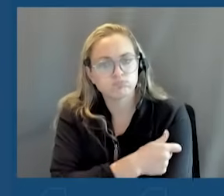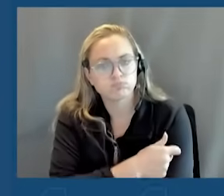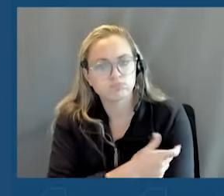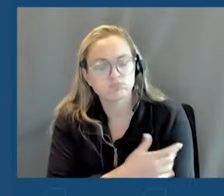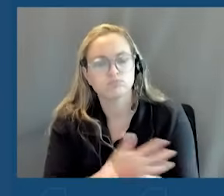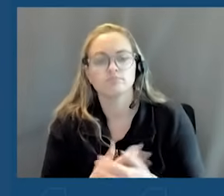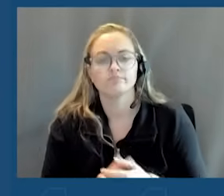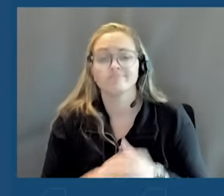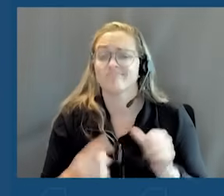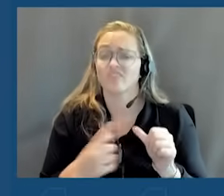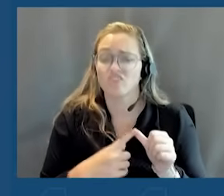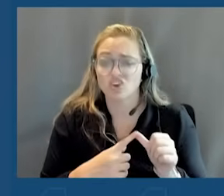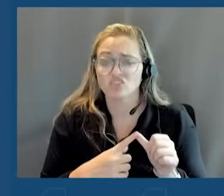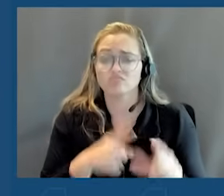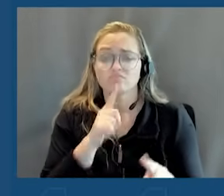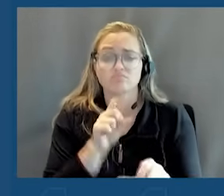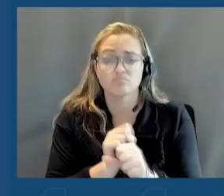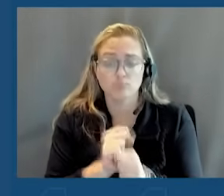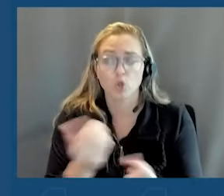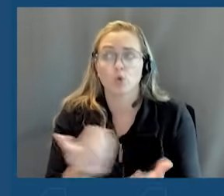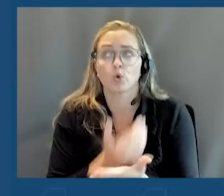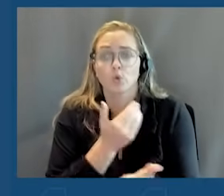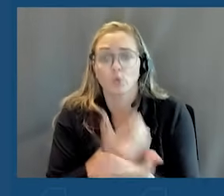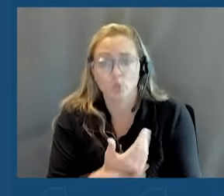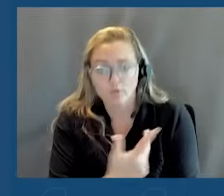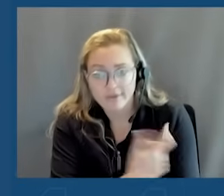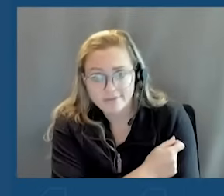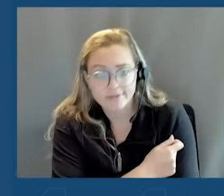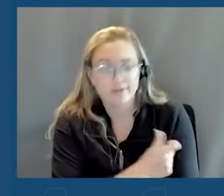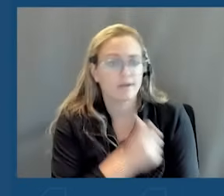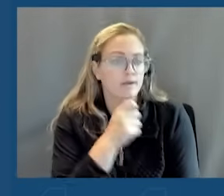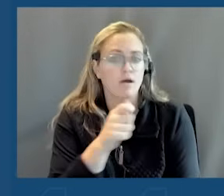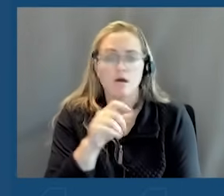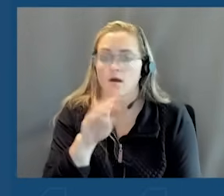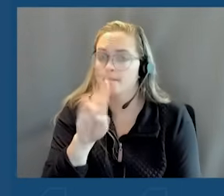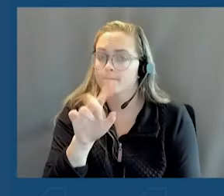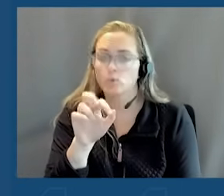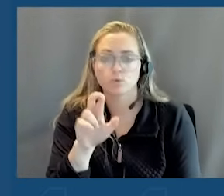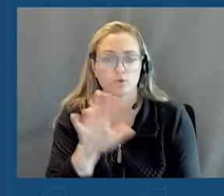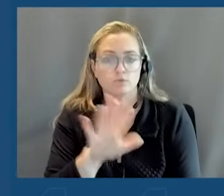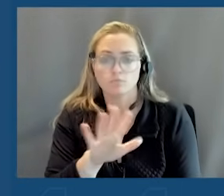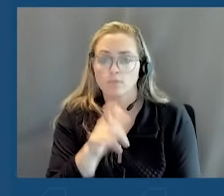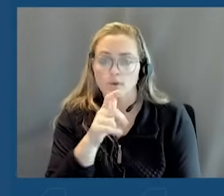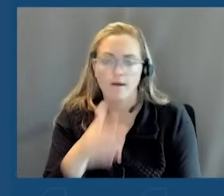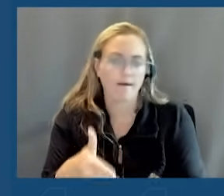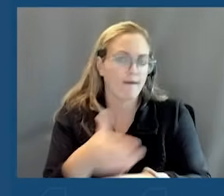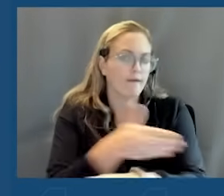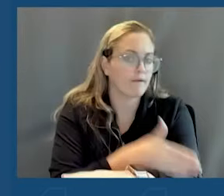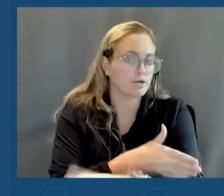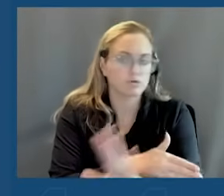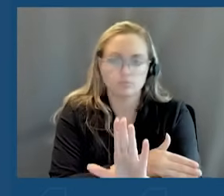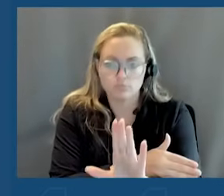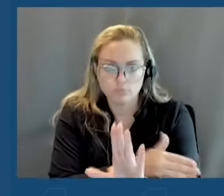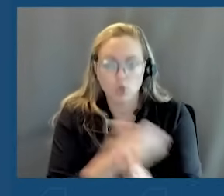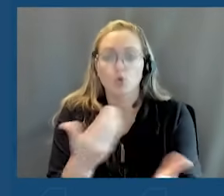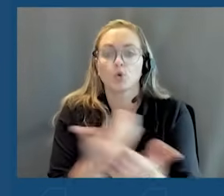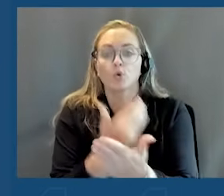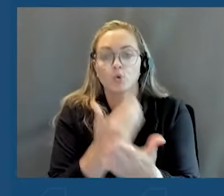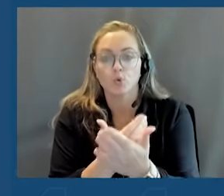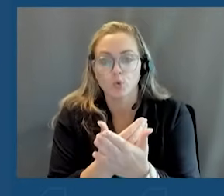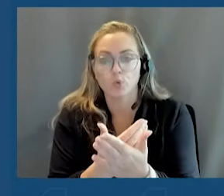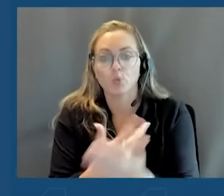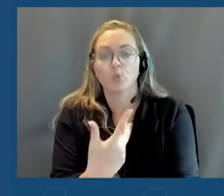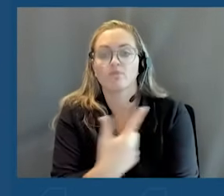First of all, it is literally a new vaccine. It is not a booster shot. It is not an enhancer. It is a new